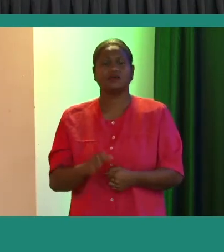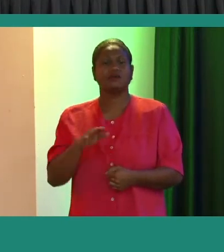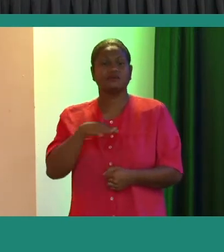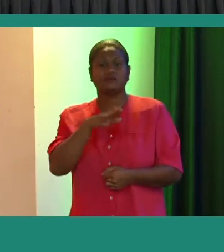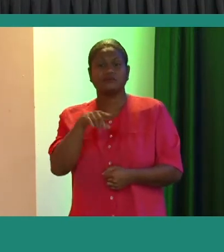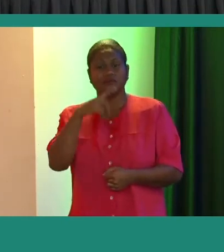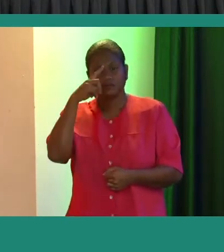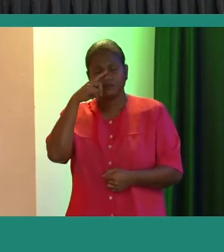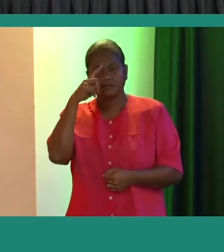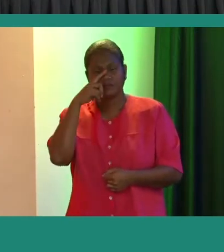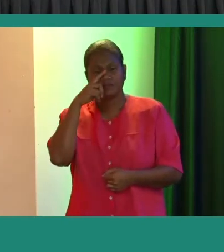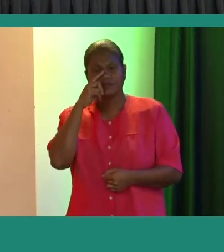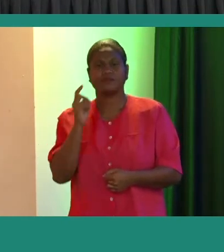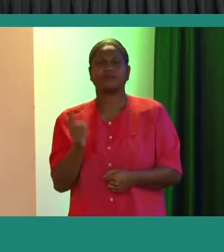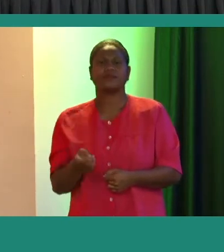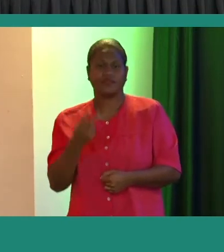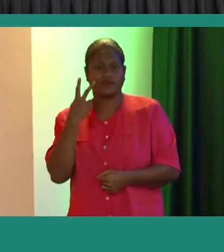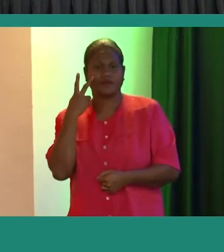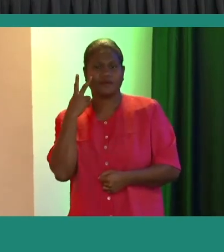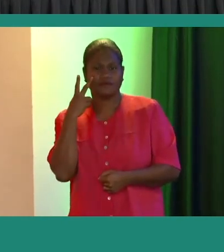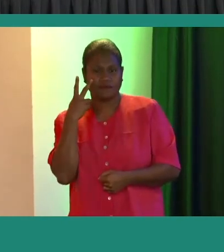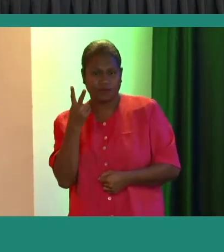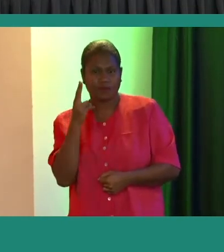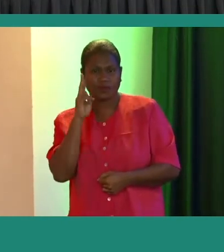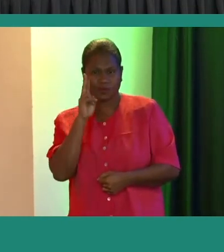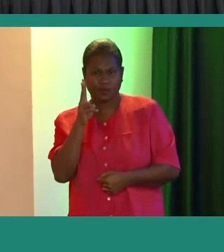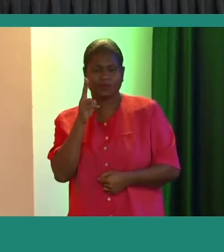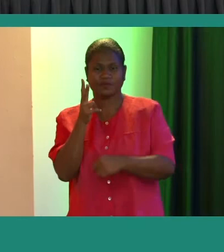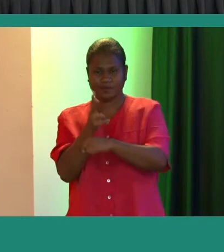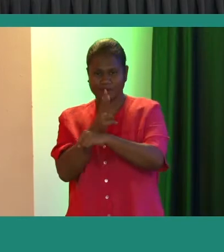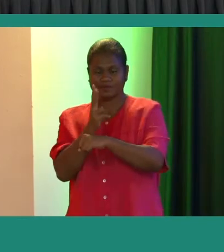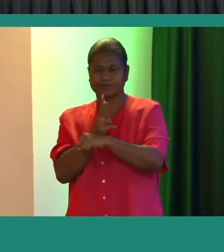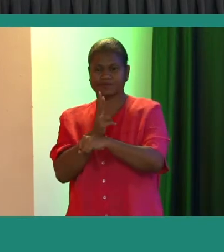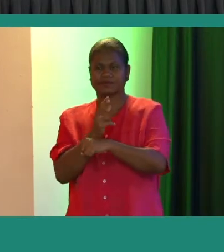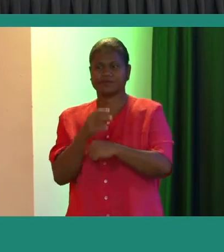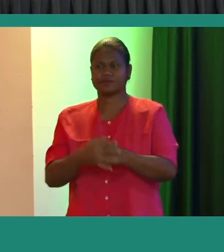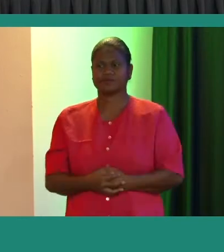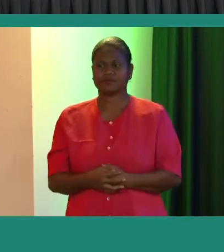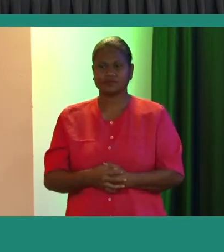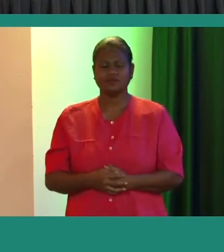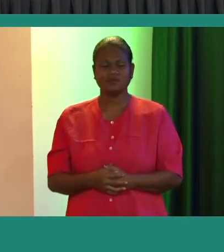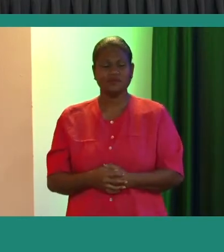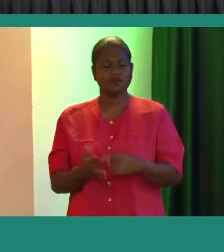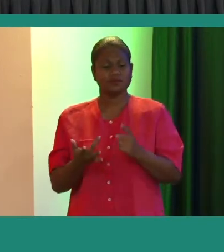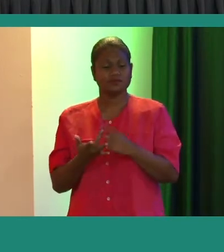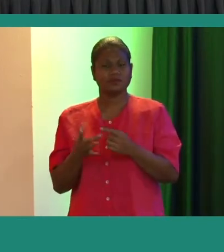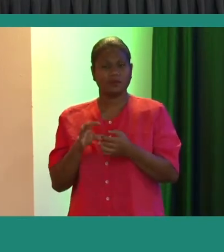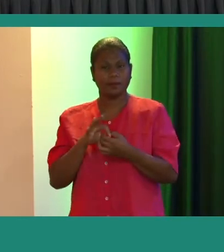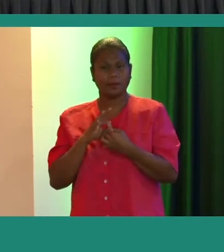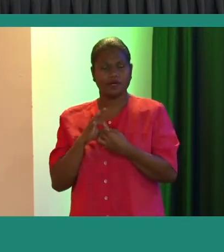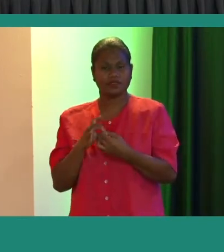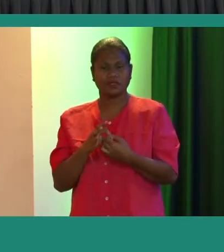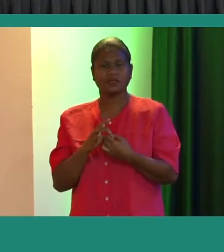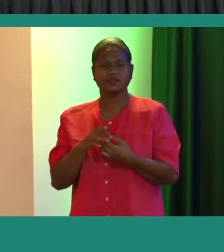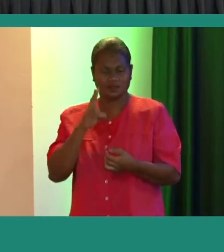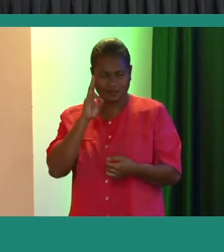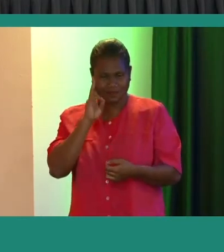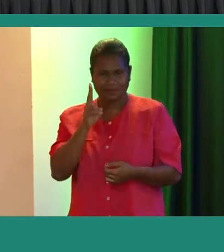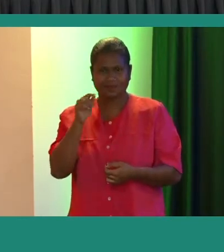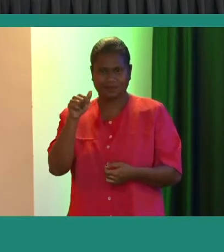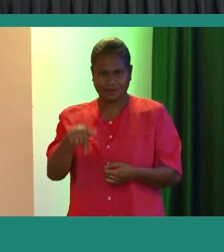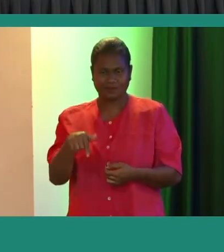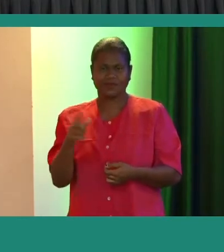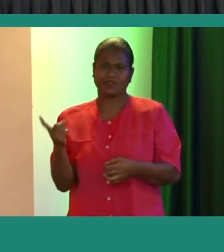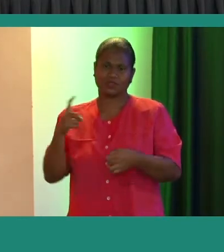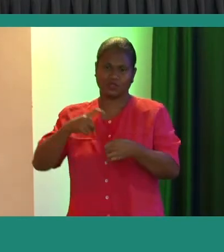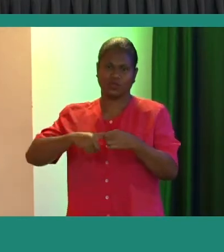participants viewing and are being supported by our partner organizations on the ground. So they're also viewing this session at the